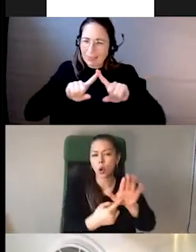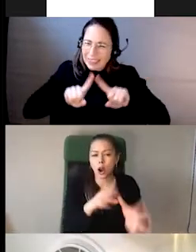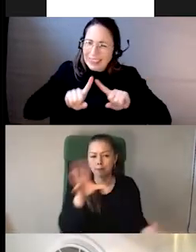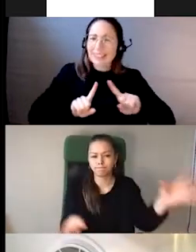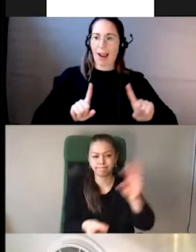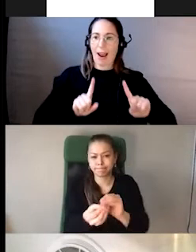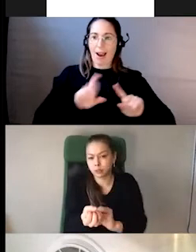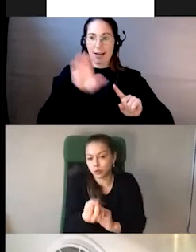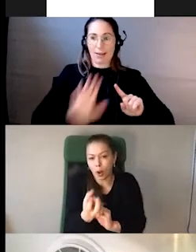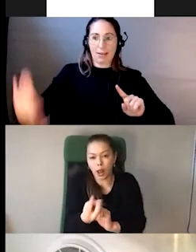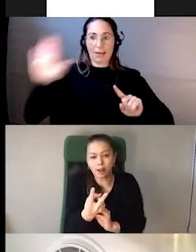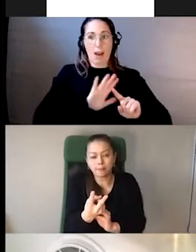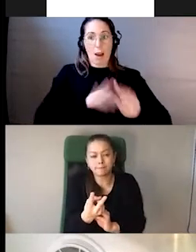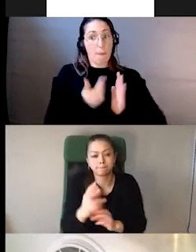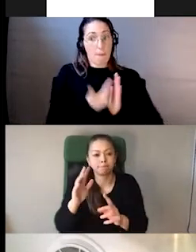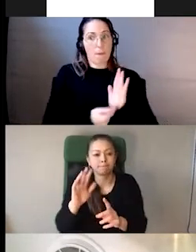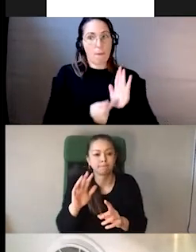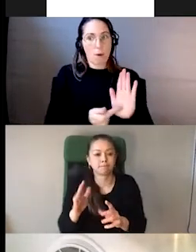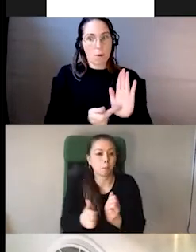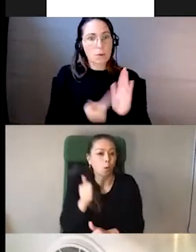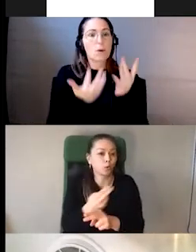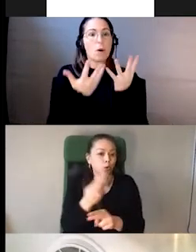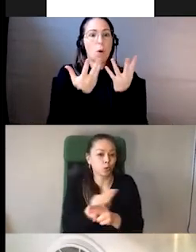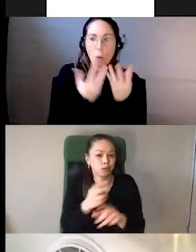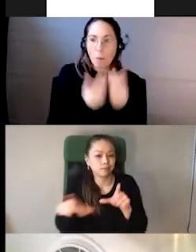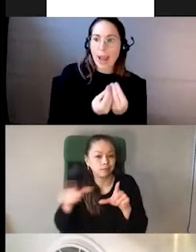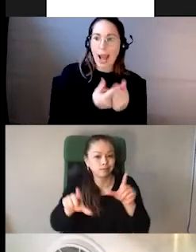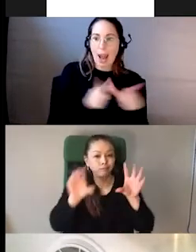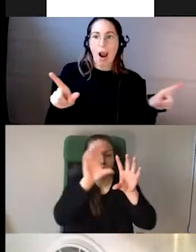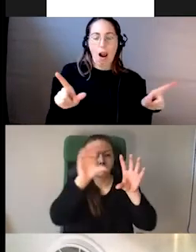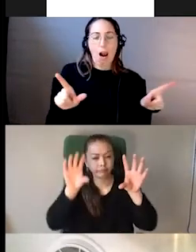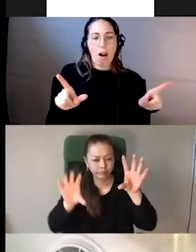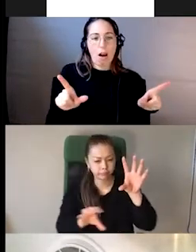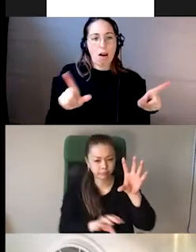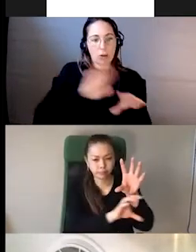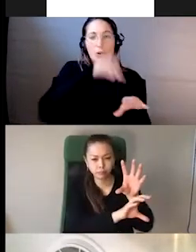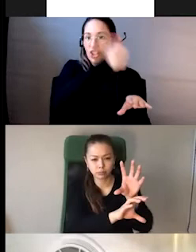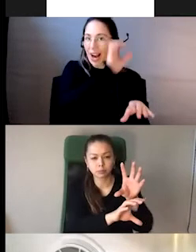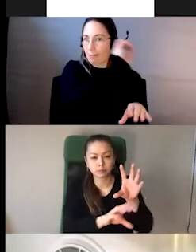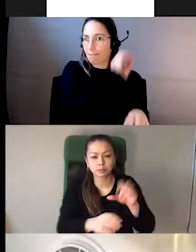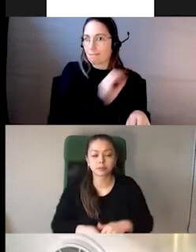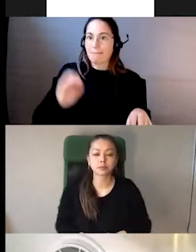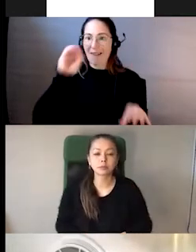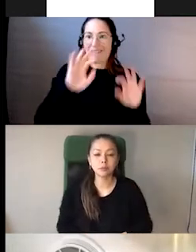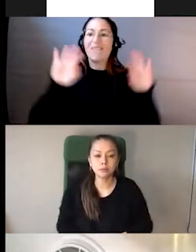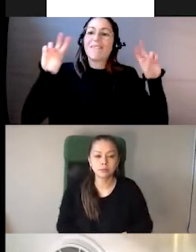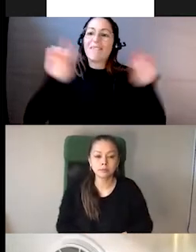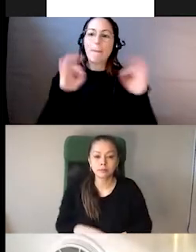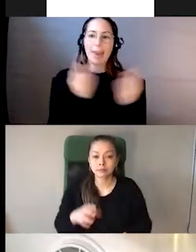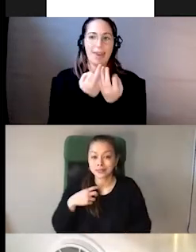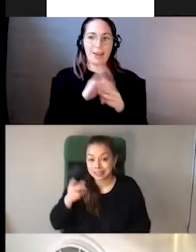the number of mother tongue speakers for each language family. So you can see that it ranges